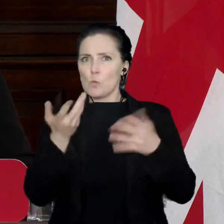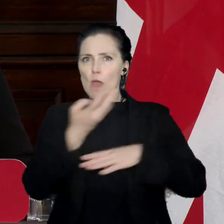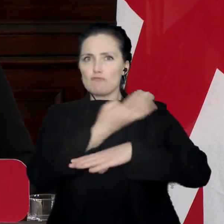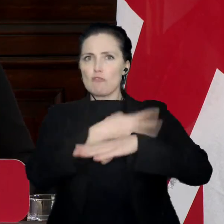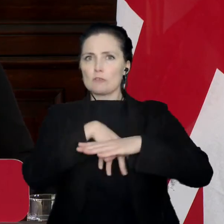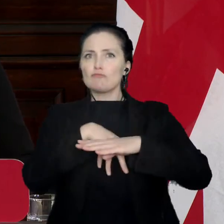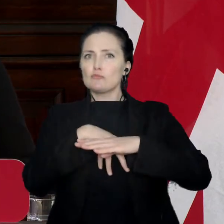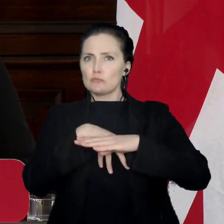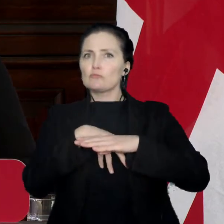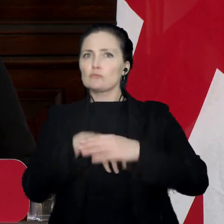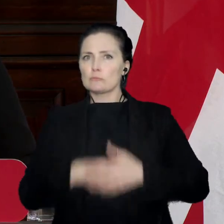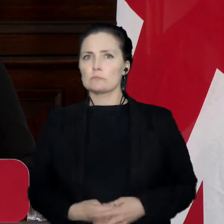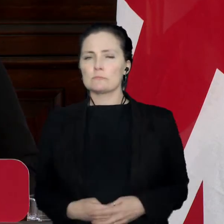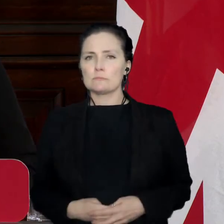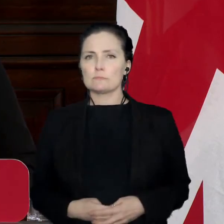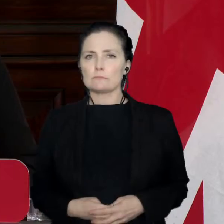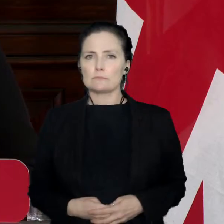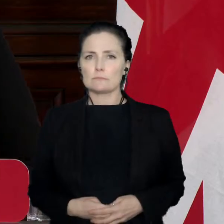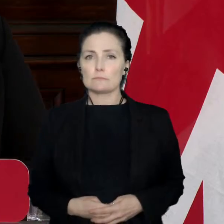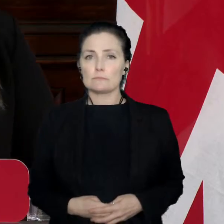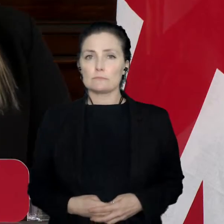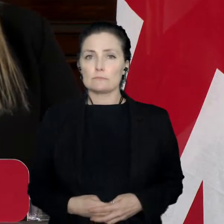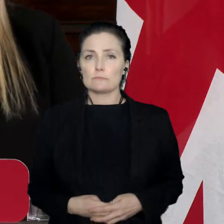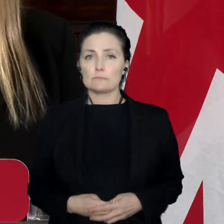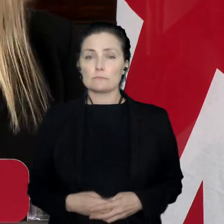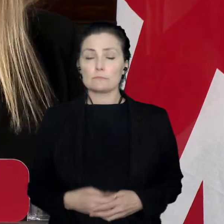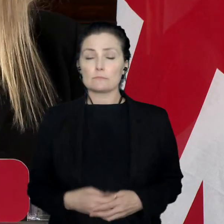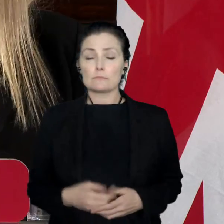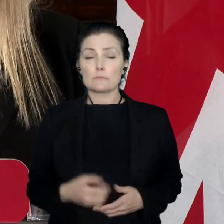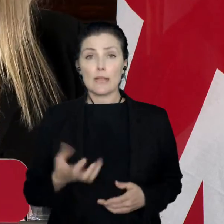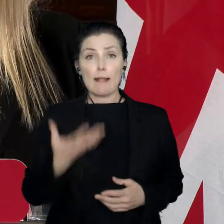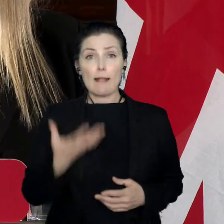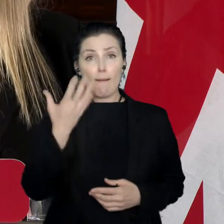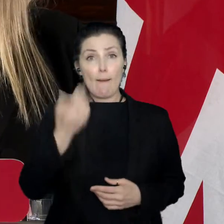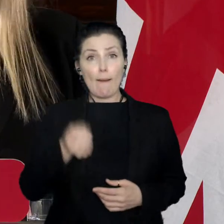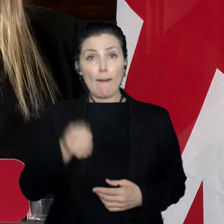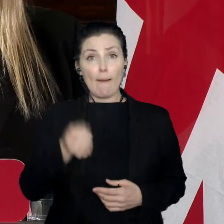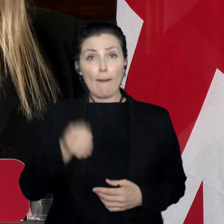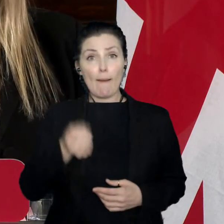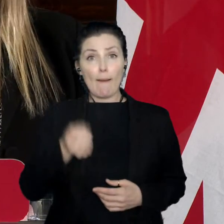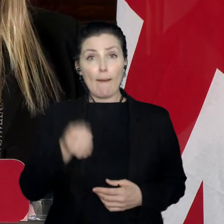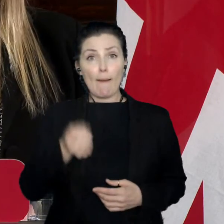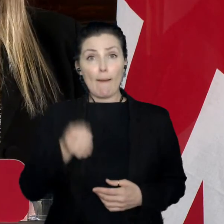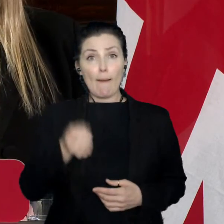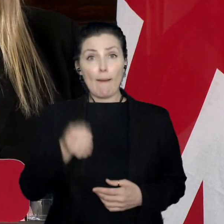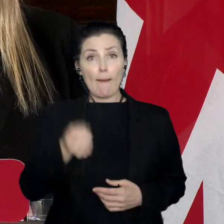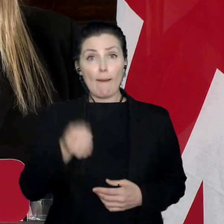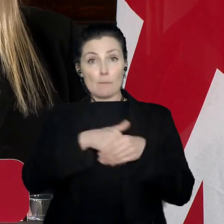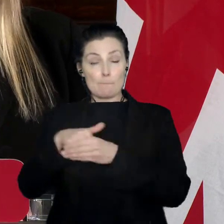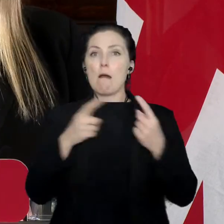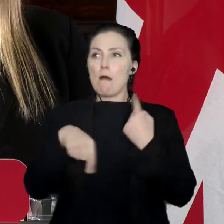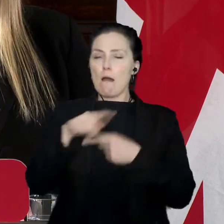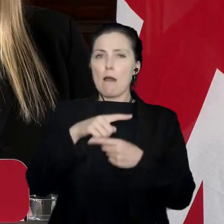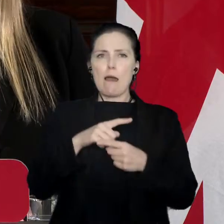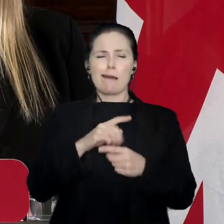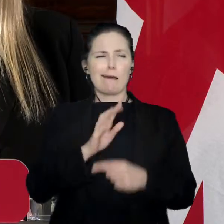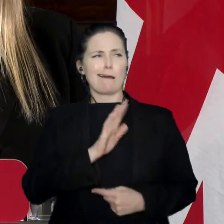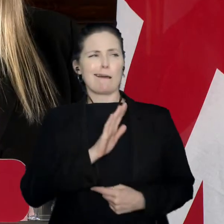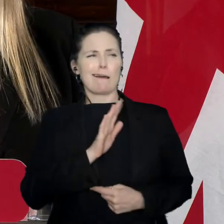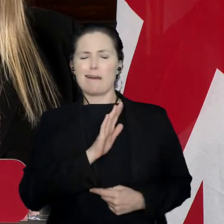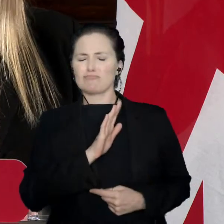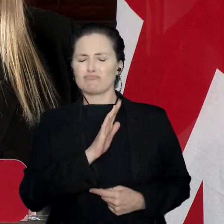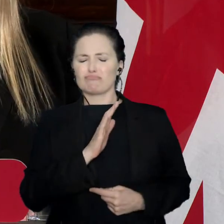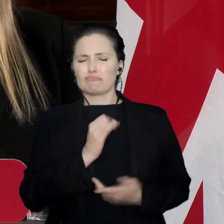there are still Labour MPs and councillors who openly denied or downplayed anti-Semitism because